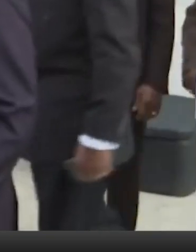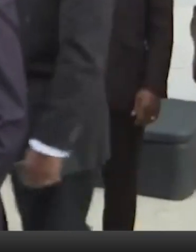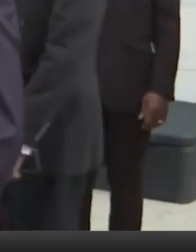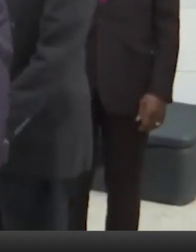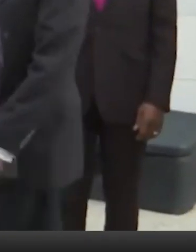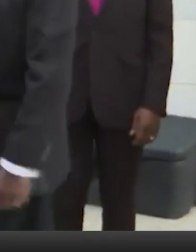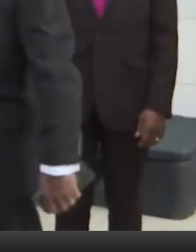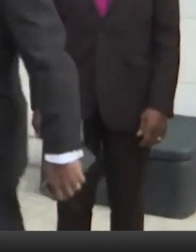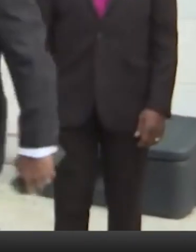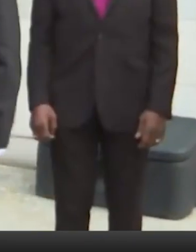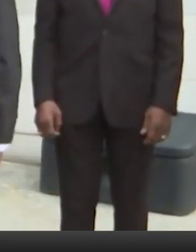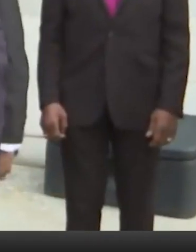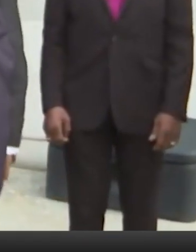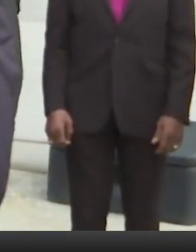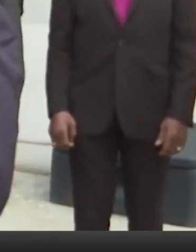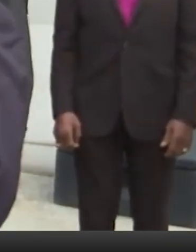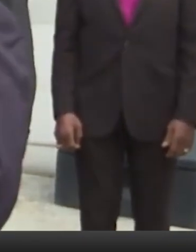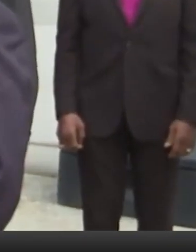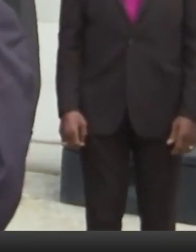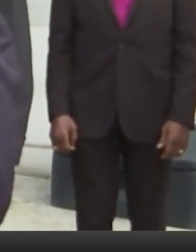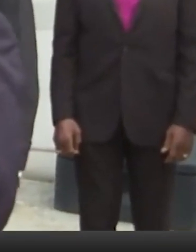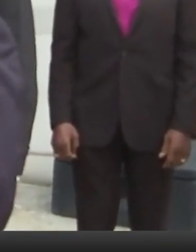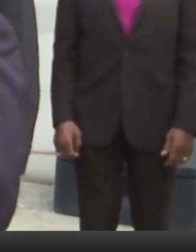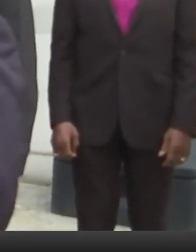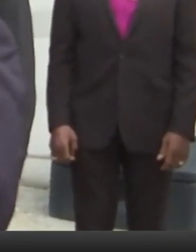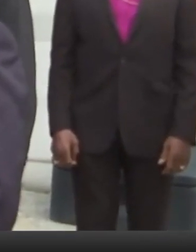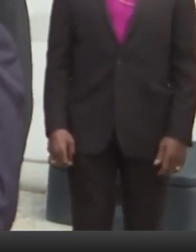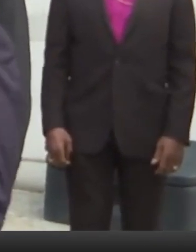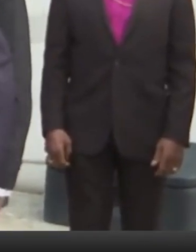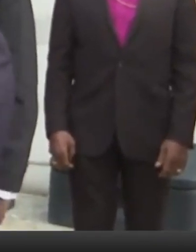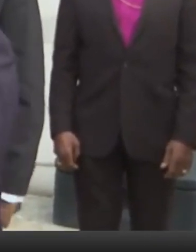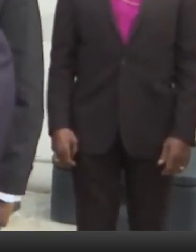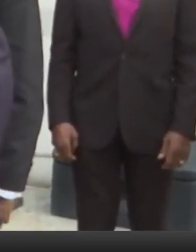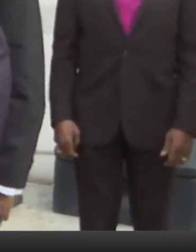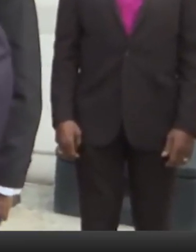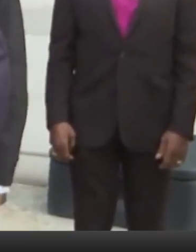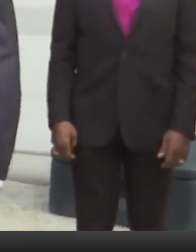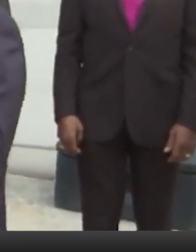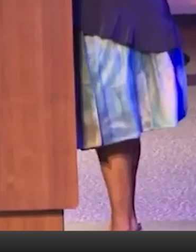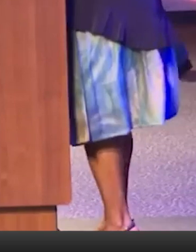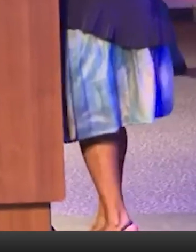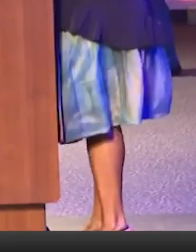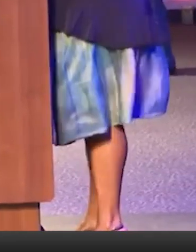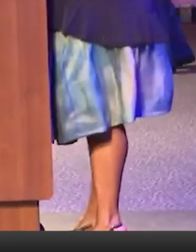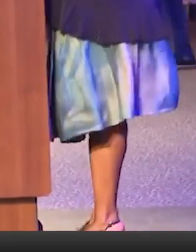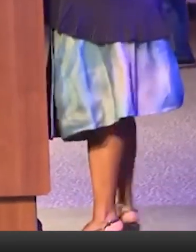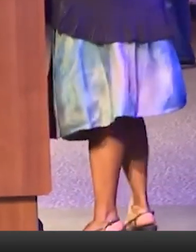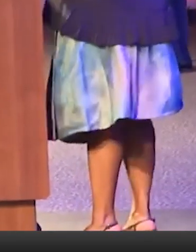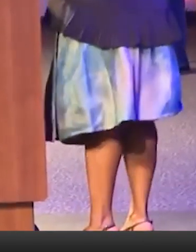Terry Sawyer, I'm the president here at Loyola University of Maryland. Welcome. Thank you very much. Our pleasure to have you here. I'm sorry we are.